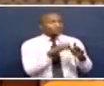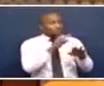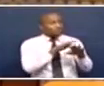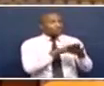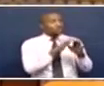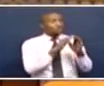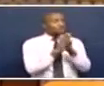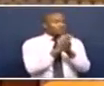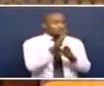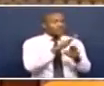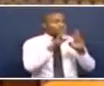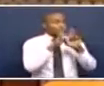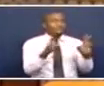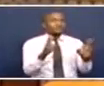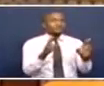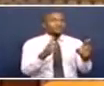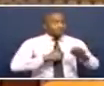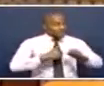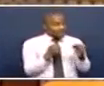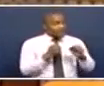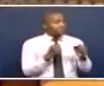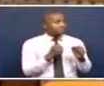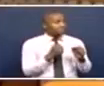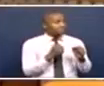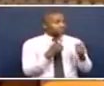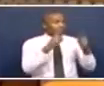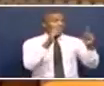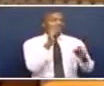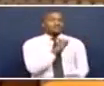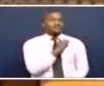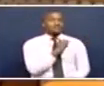peace. And I'm glad that it paid off. Finally, it just led,